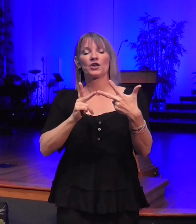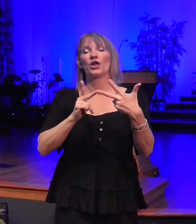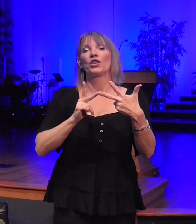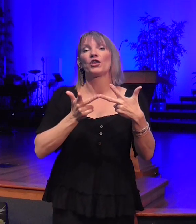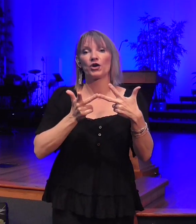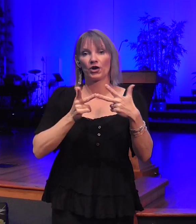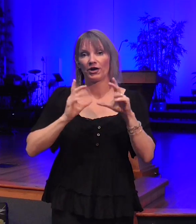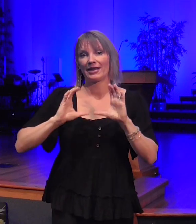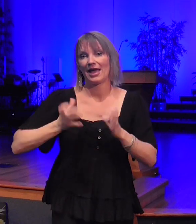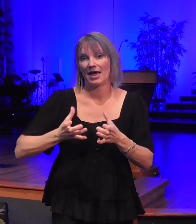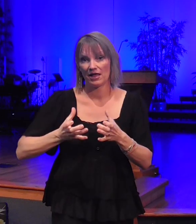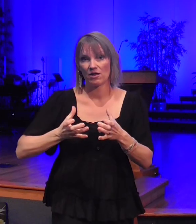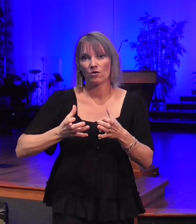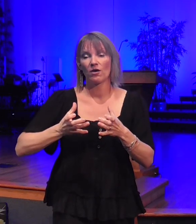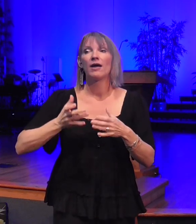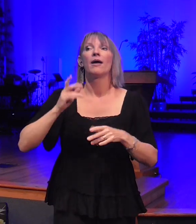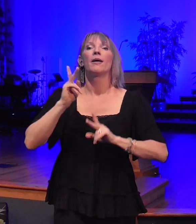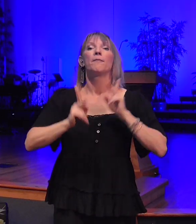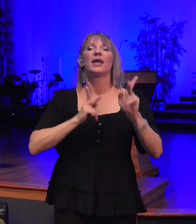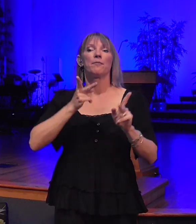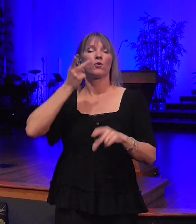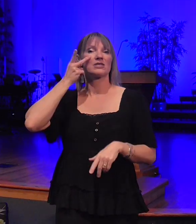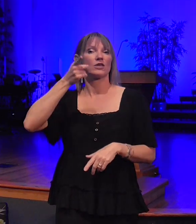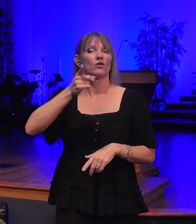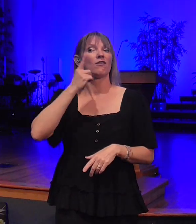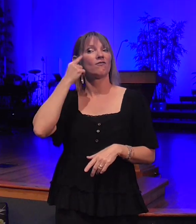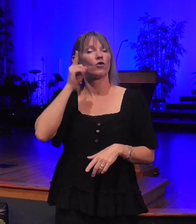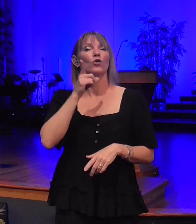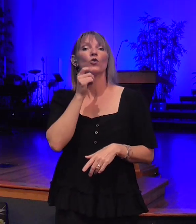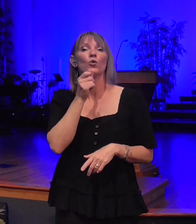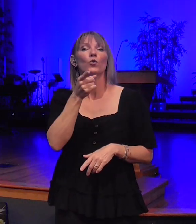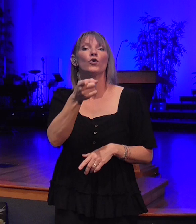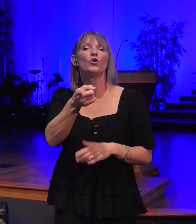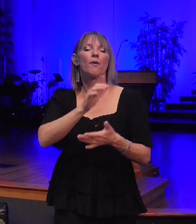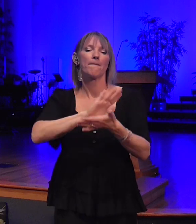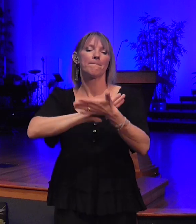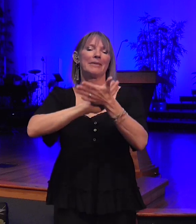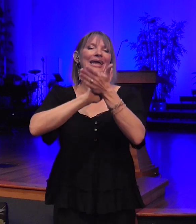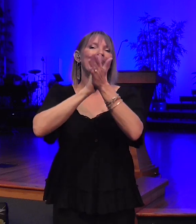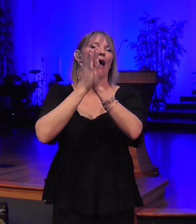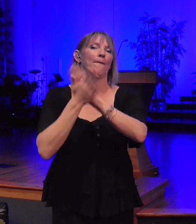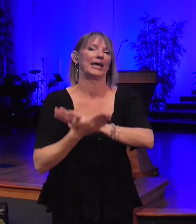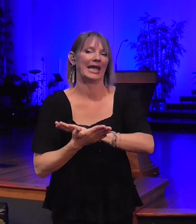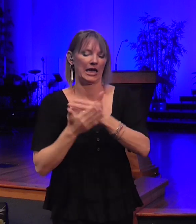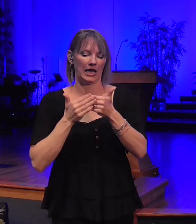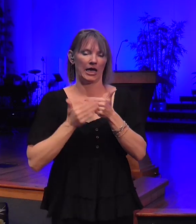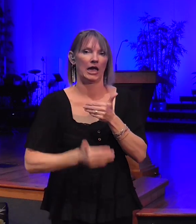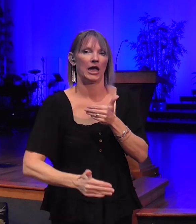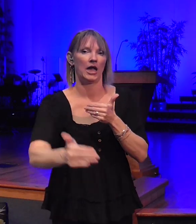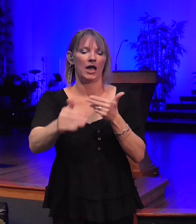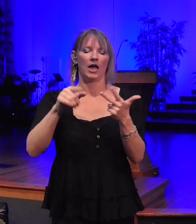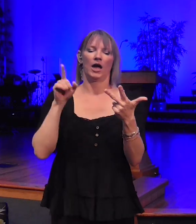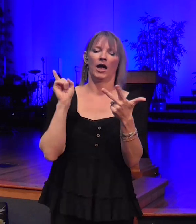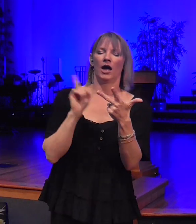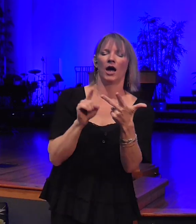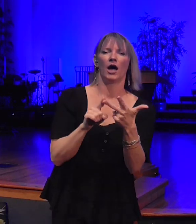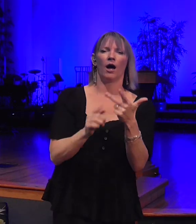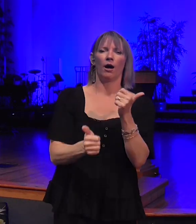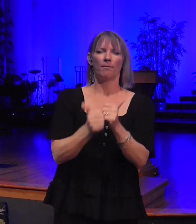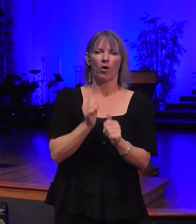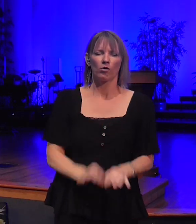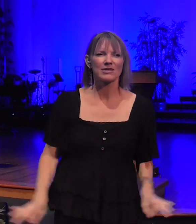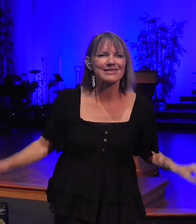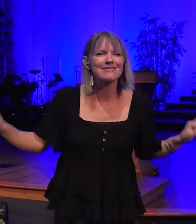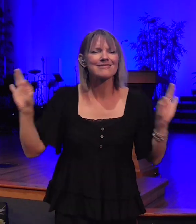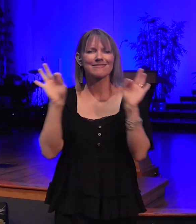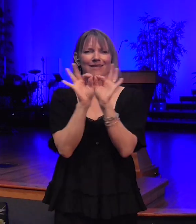category, the people who see you for who you are becoming. These are the most essential and important pairs